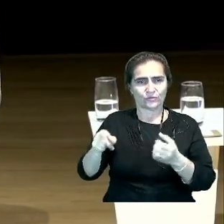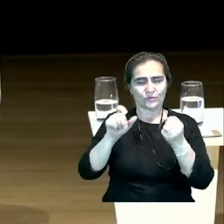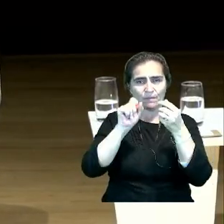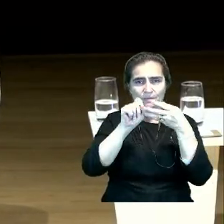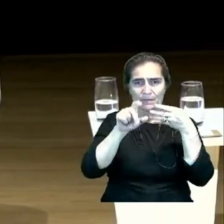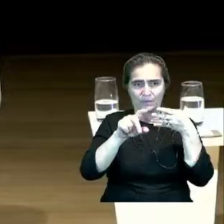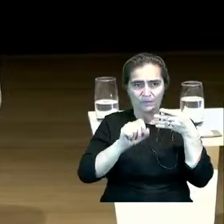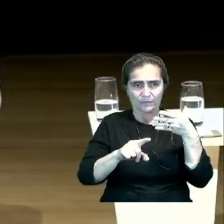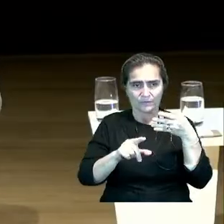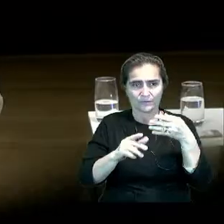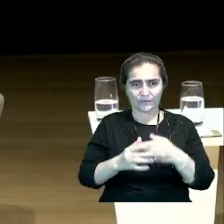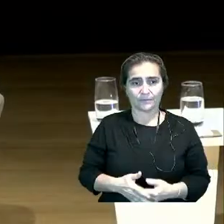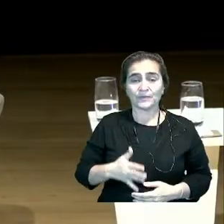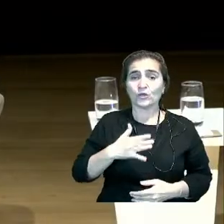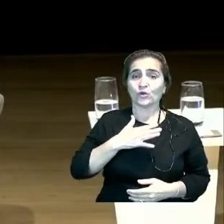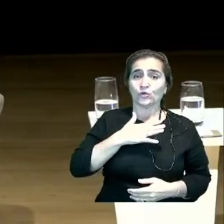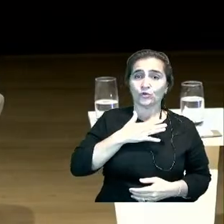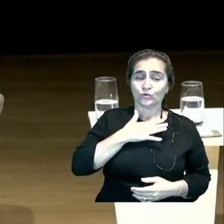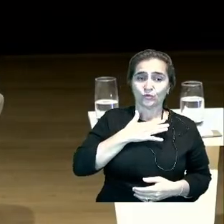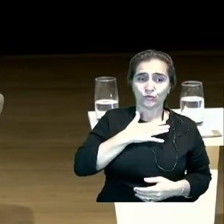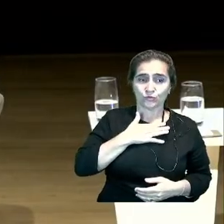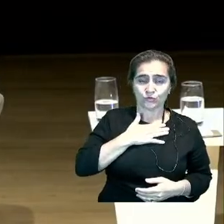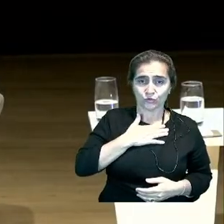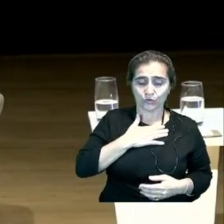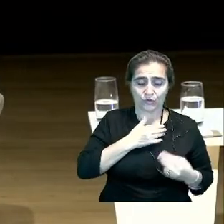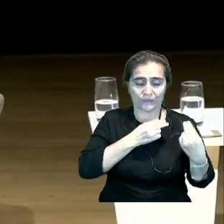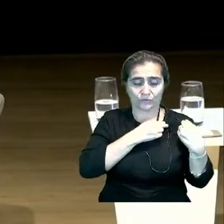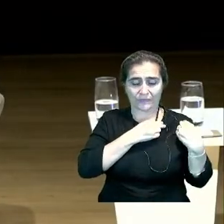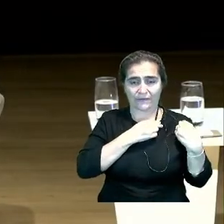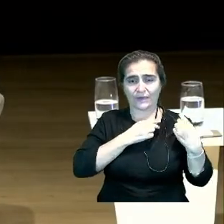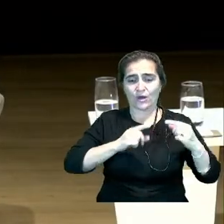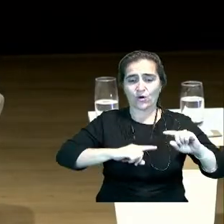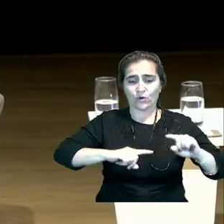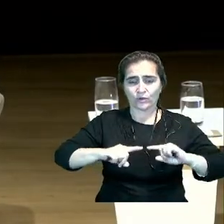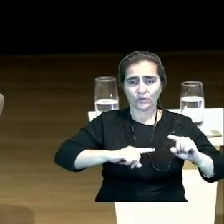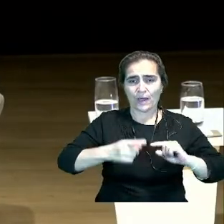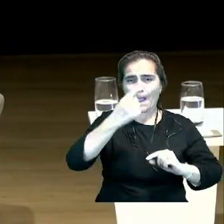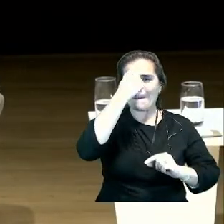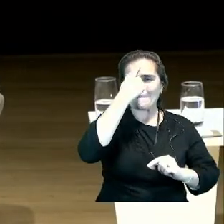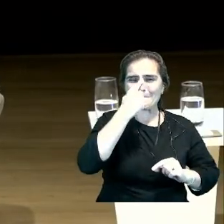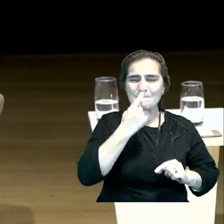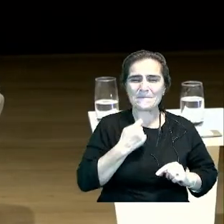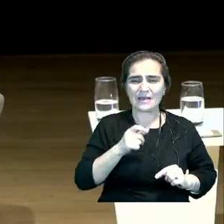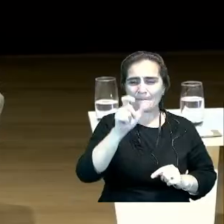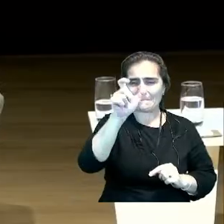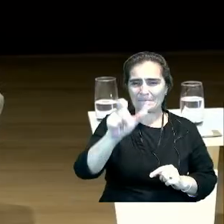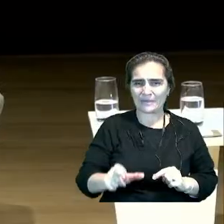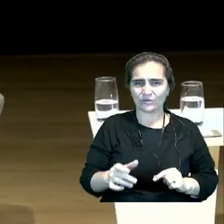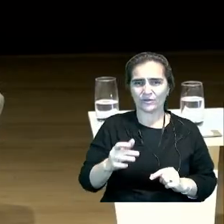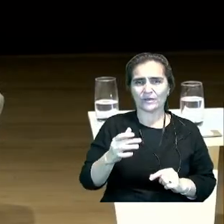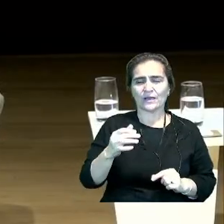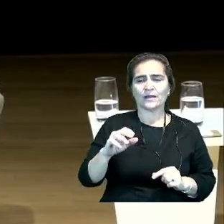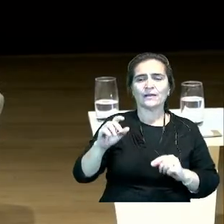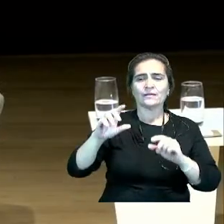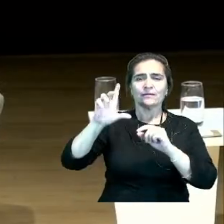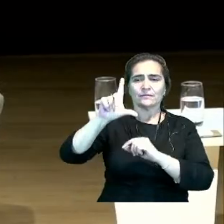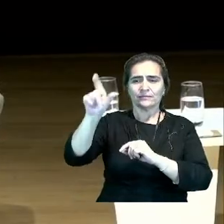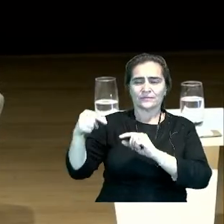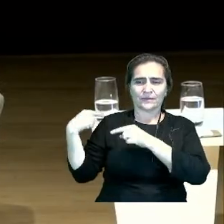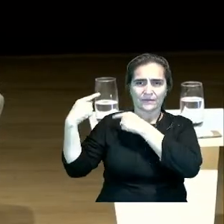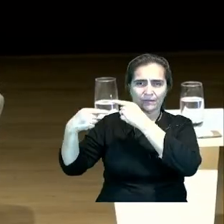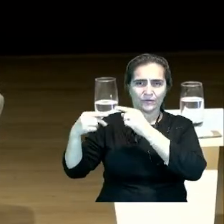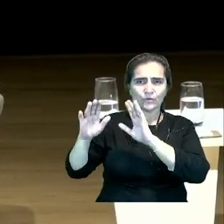ancestors and wise people that allow me to speak on their behalf. And I am the coordinator of this Afro Entrepreneur